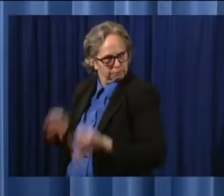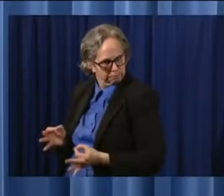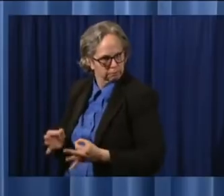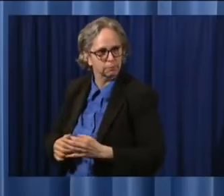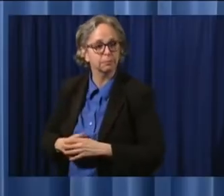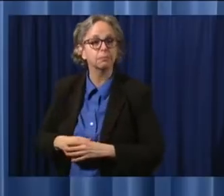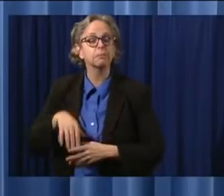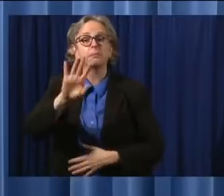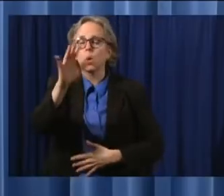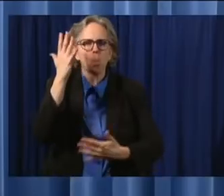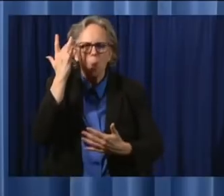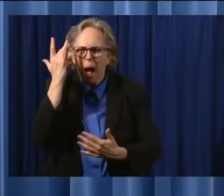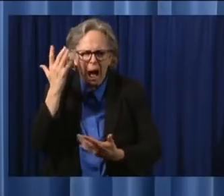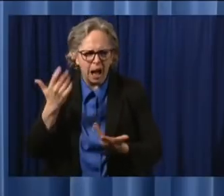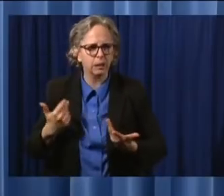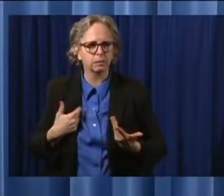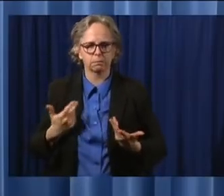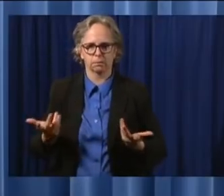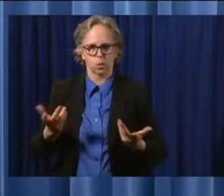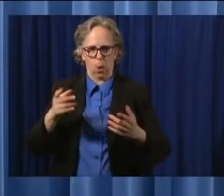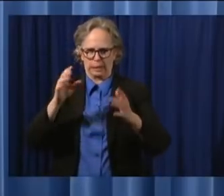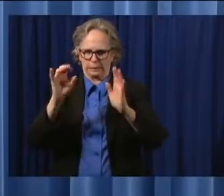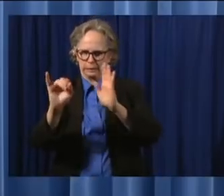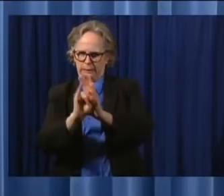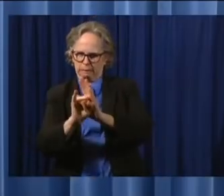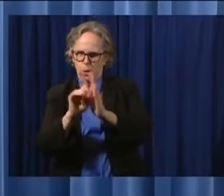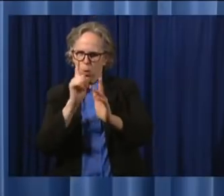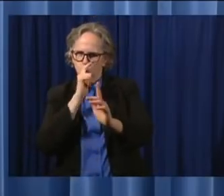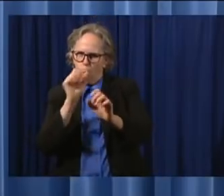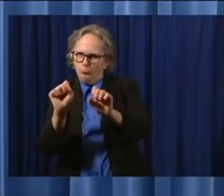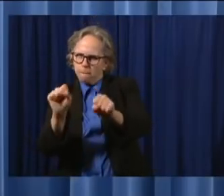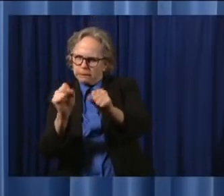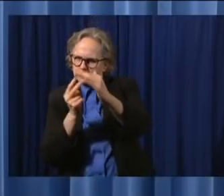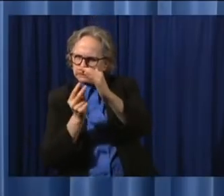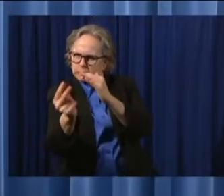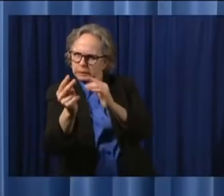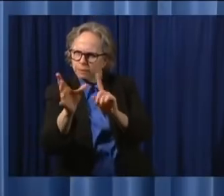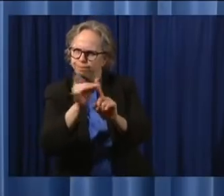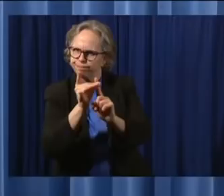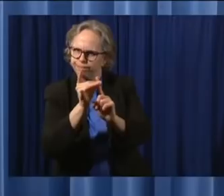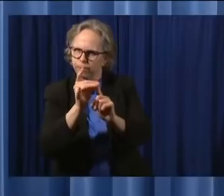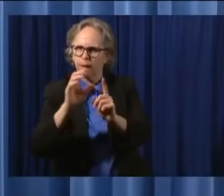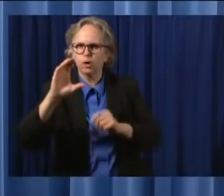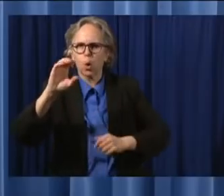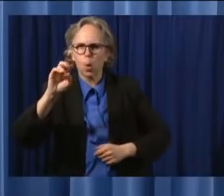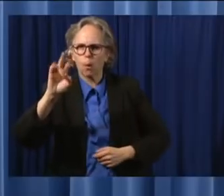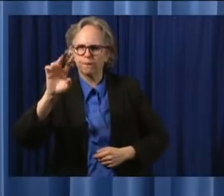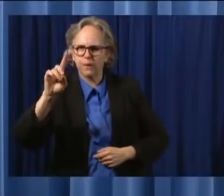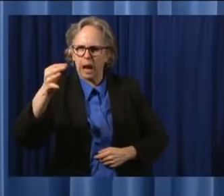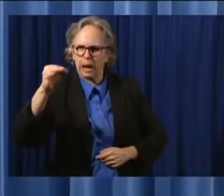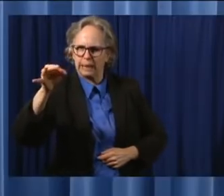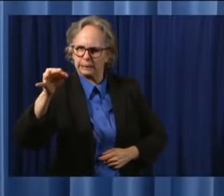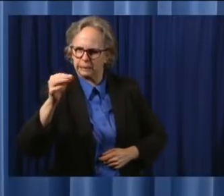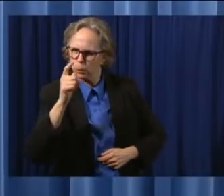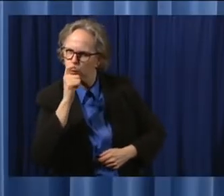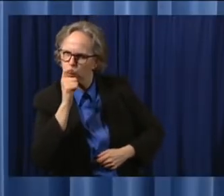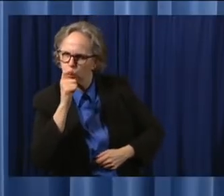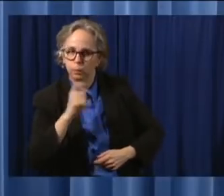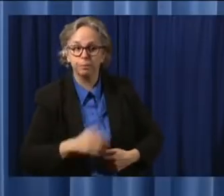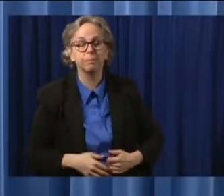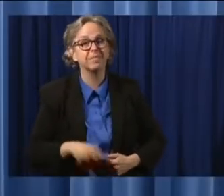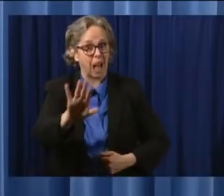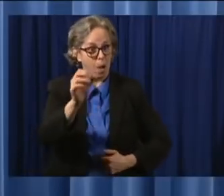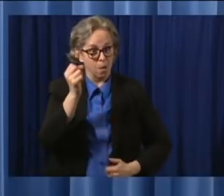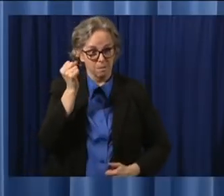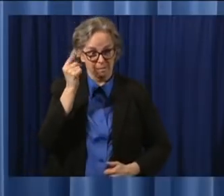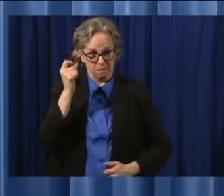COVID-19. We are going to start with the nursing homes that have had an experience